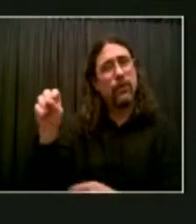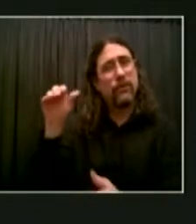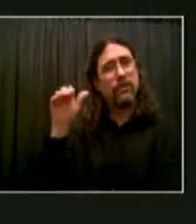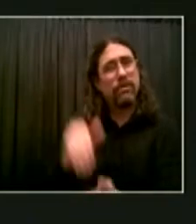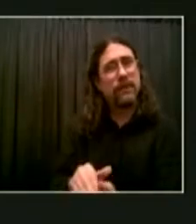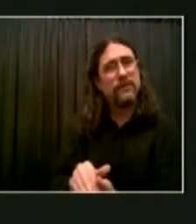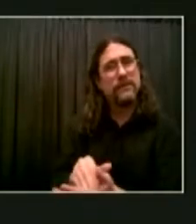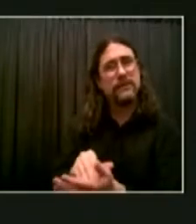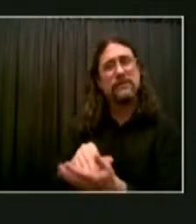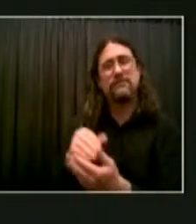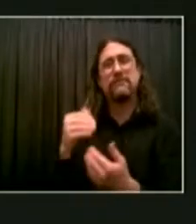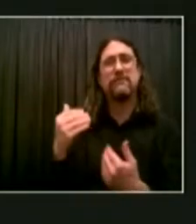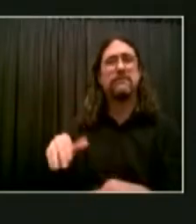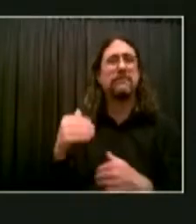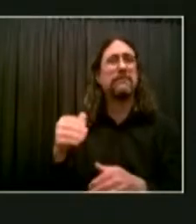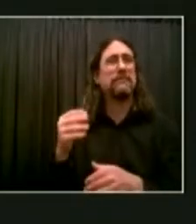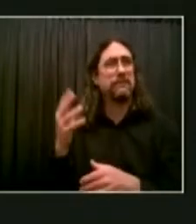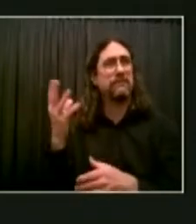War II,